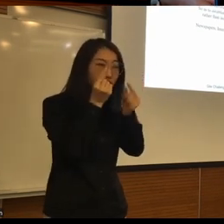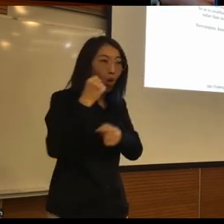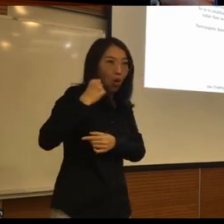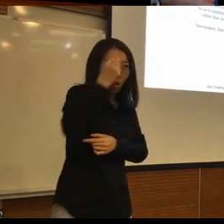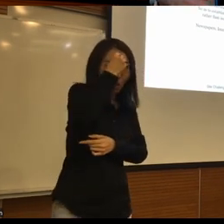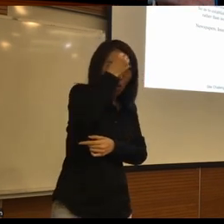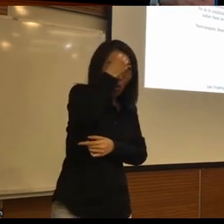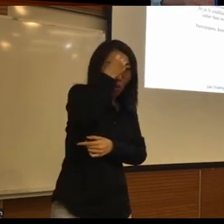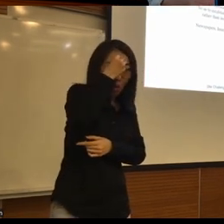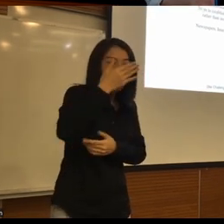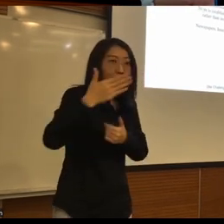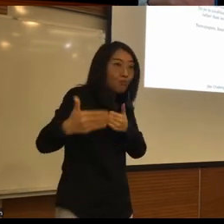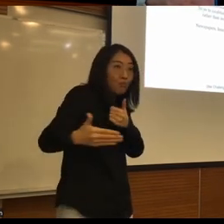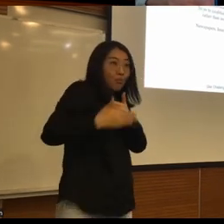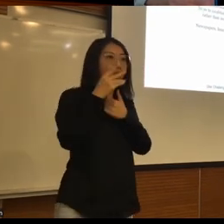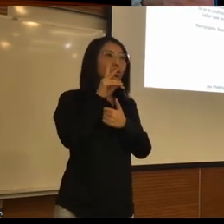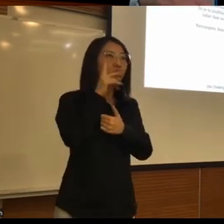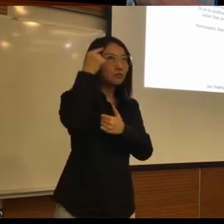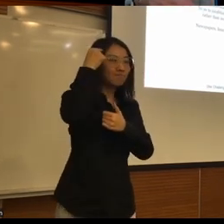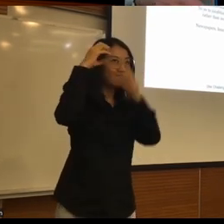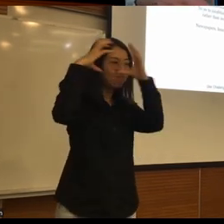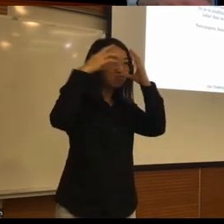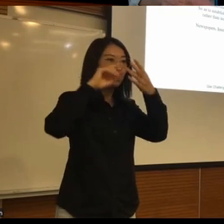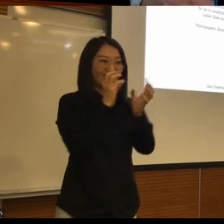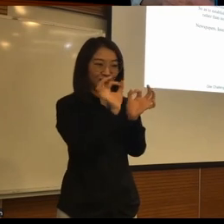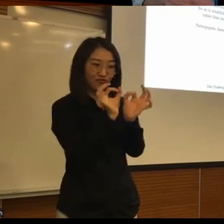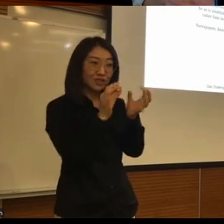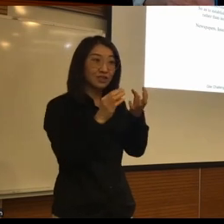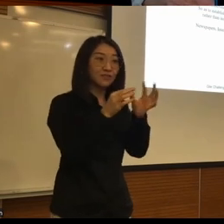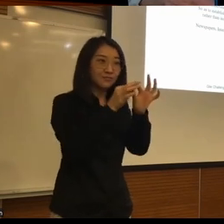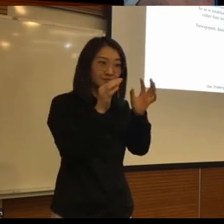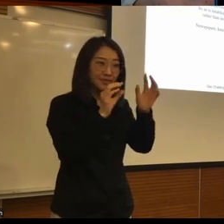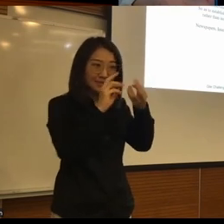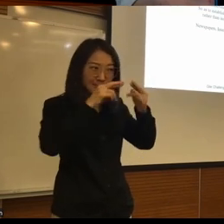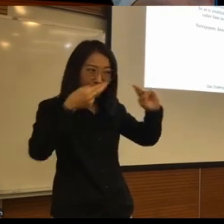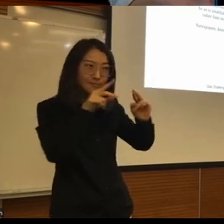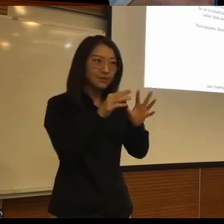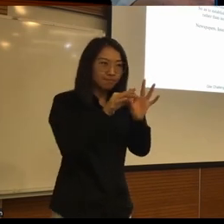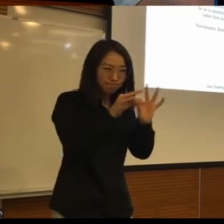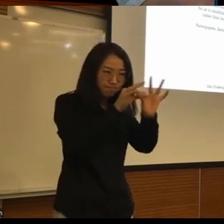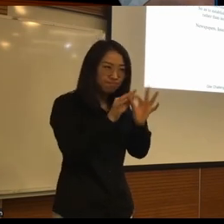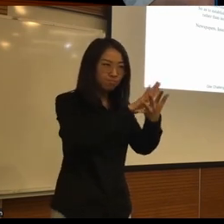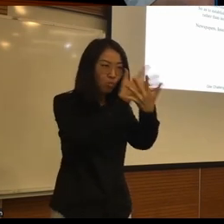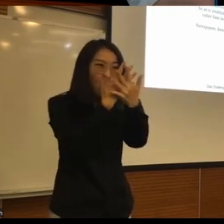to establish neural networks that represent the information with very dense